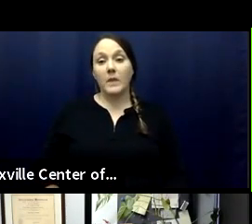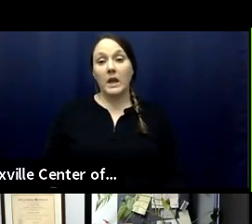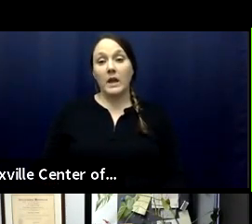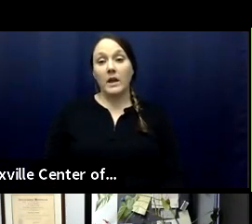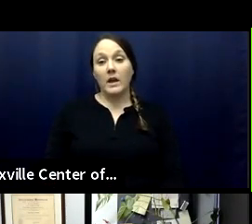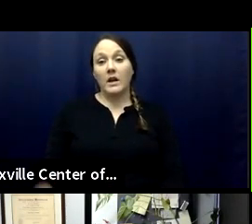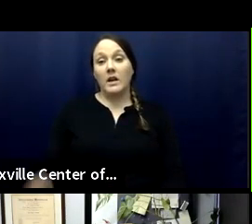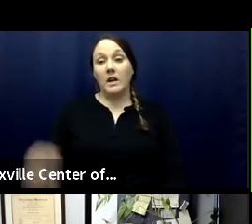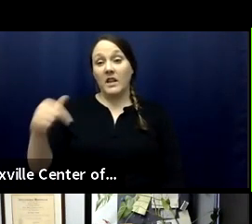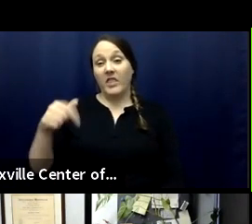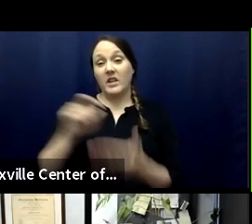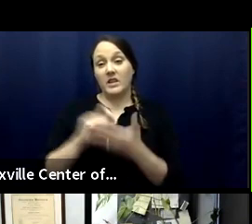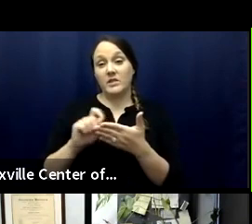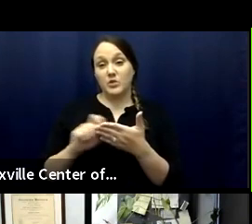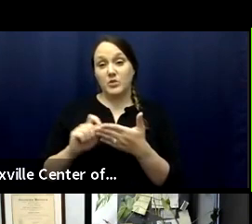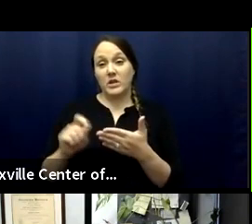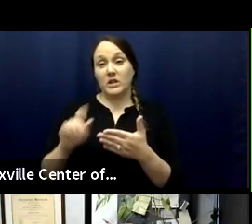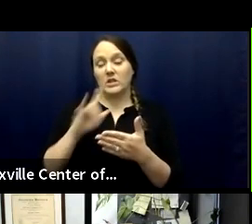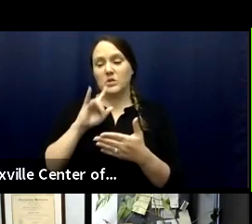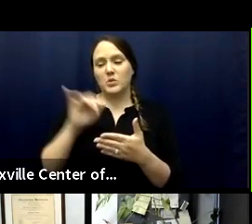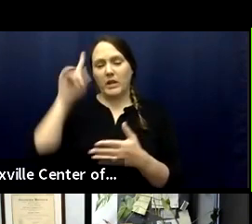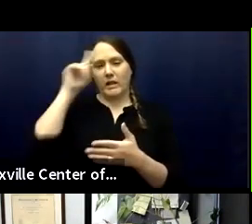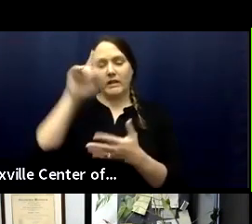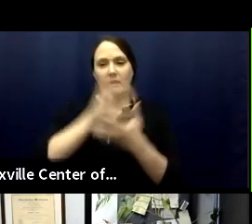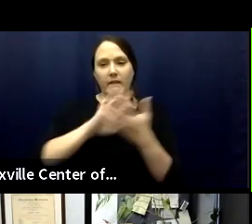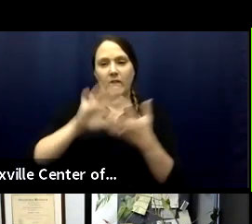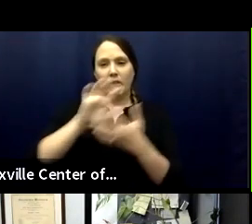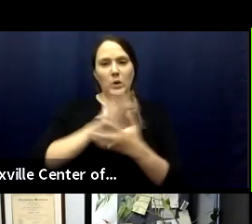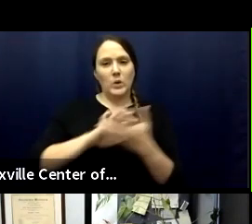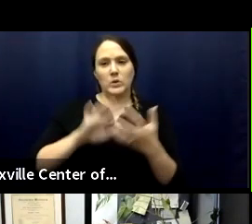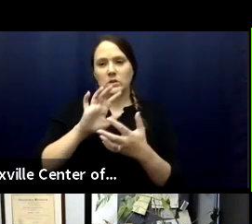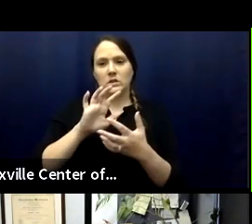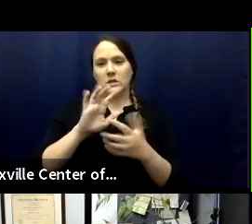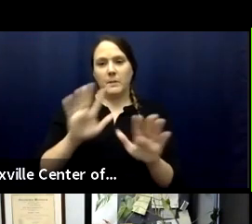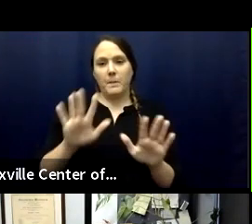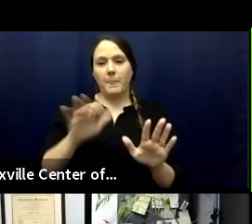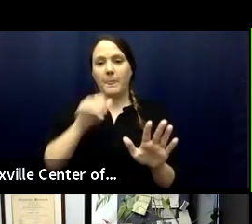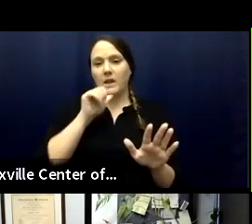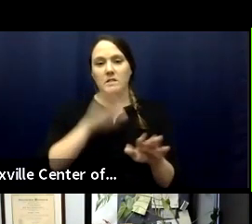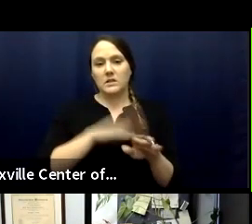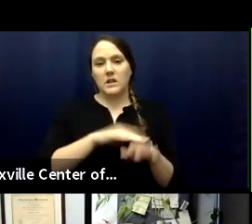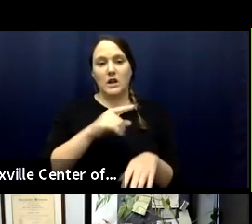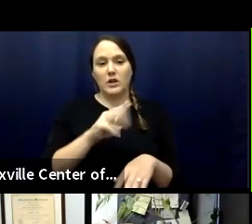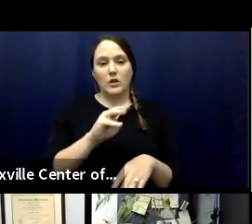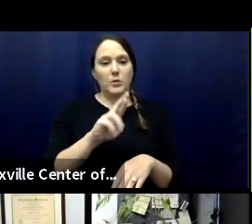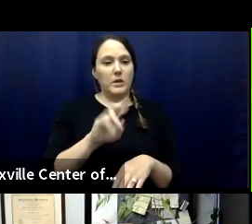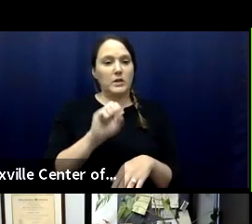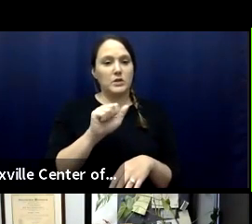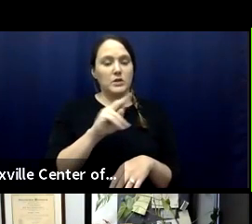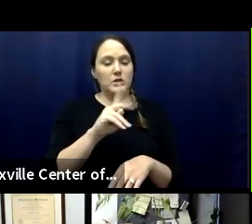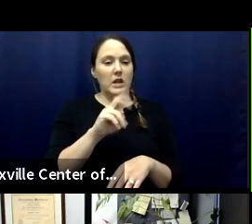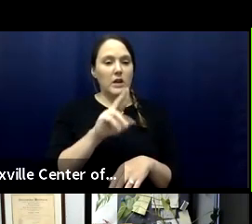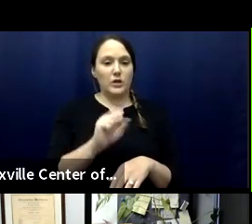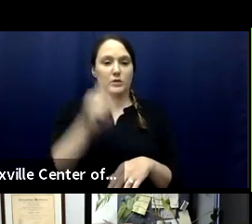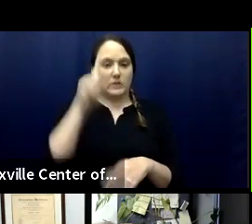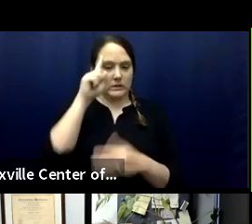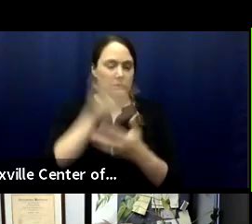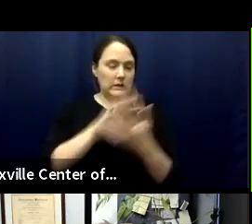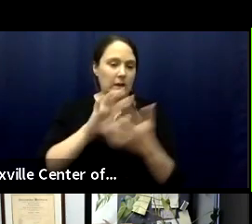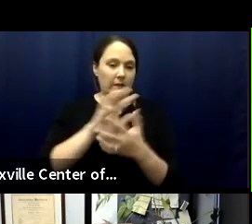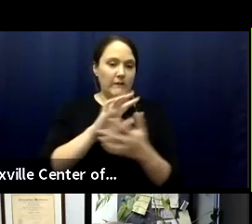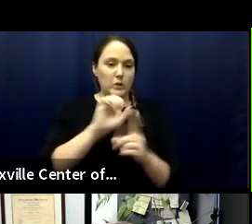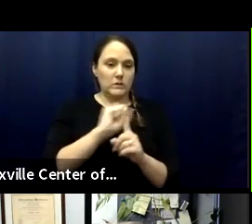As this is written, this is extremely confusing, and that's nothing on you, Mr. Sanders. It's just a confusing situation, and